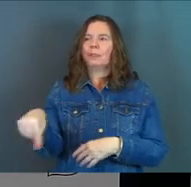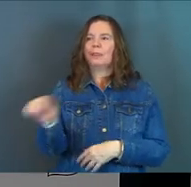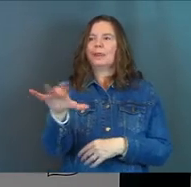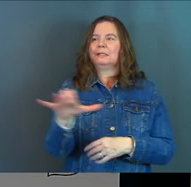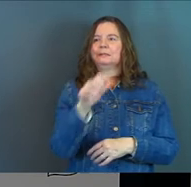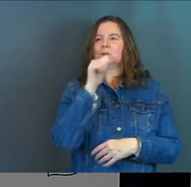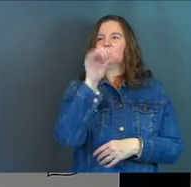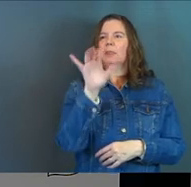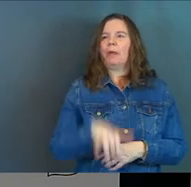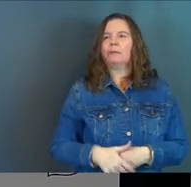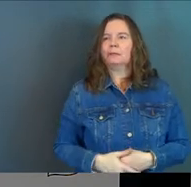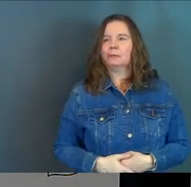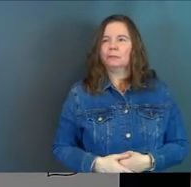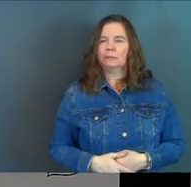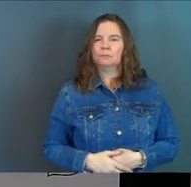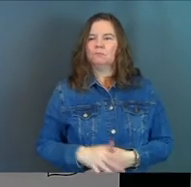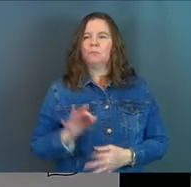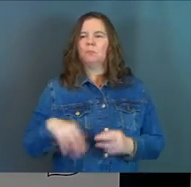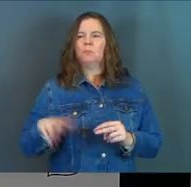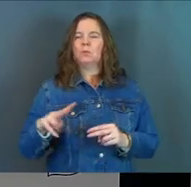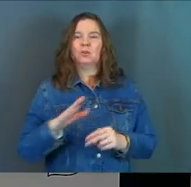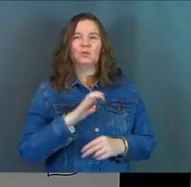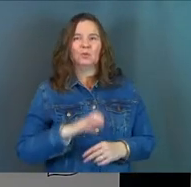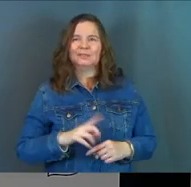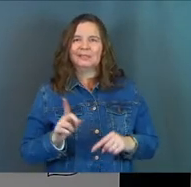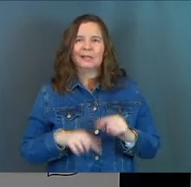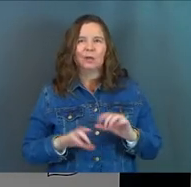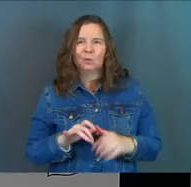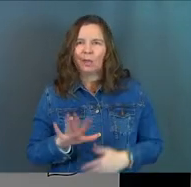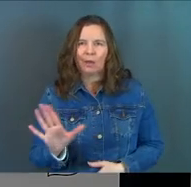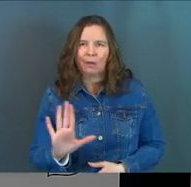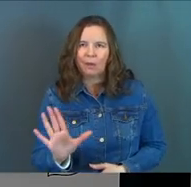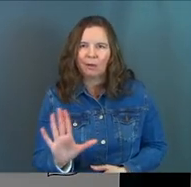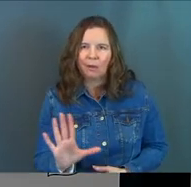they didn't. Christians don't get to do that.